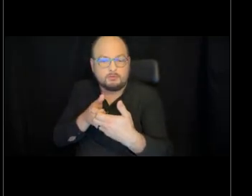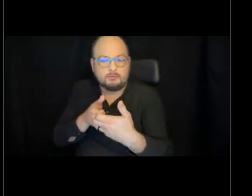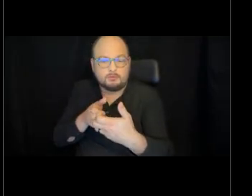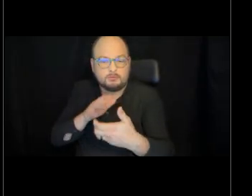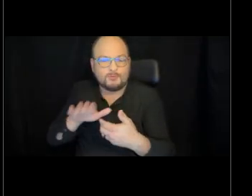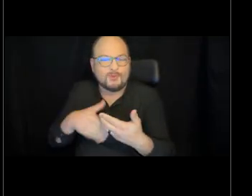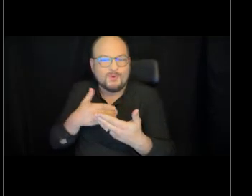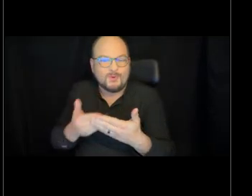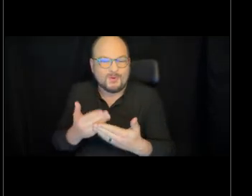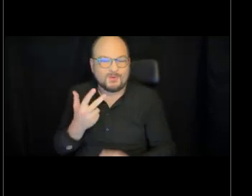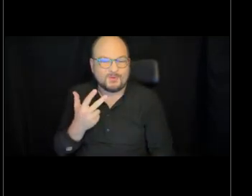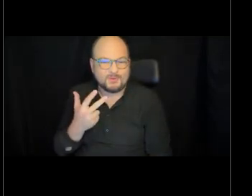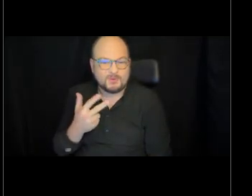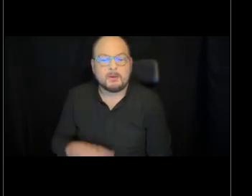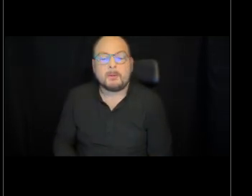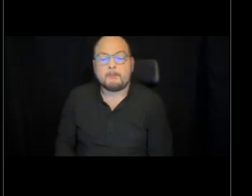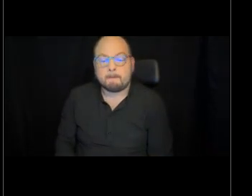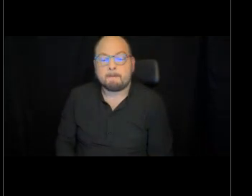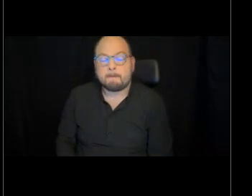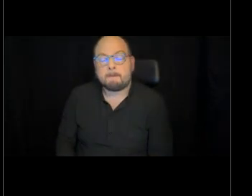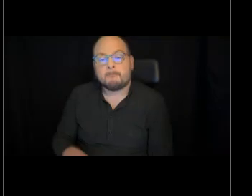Sinks and dishwashers.